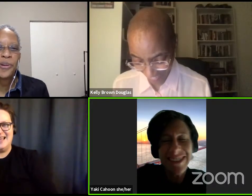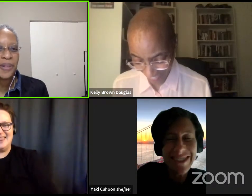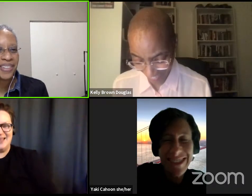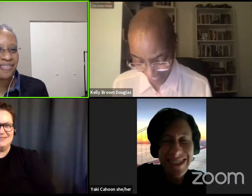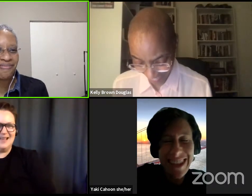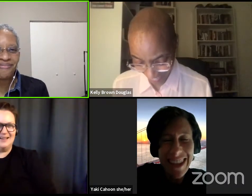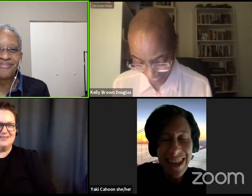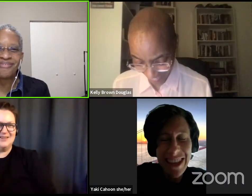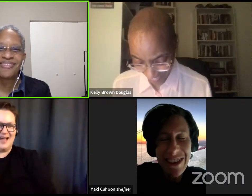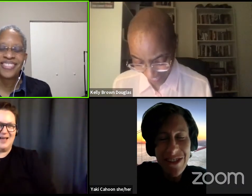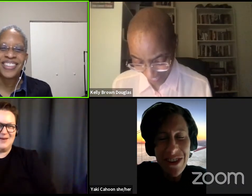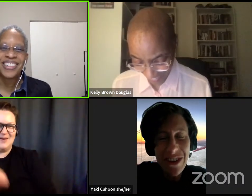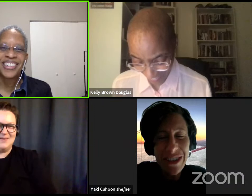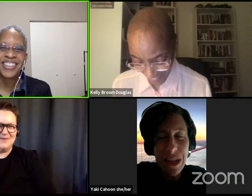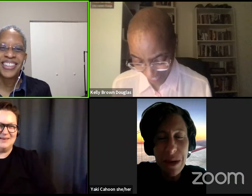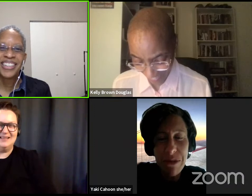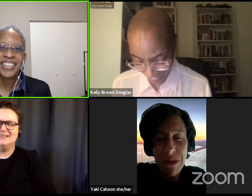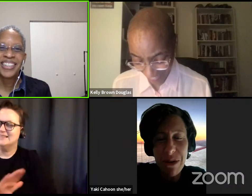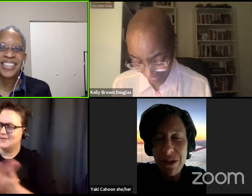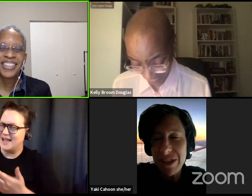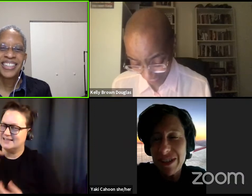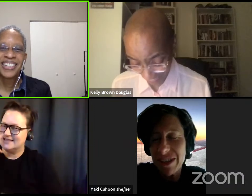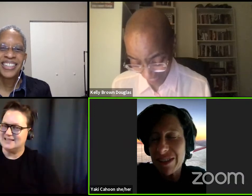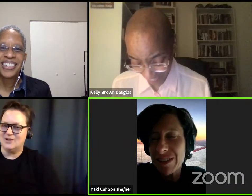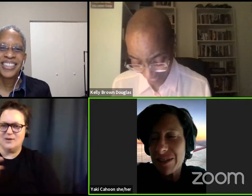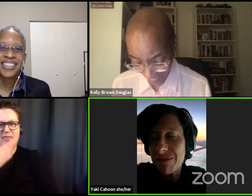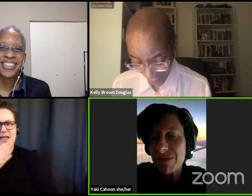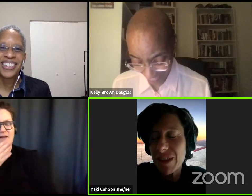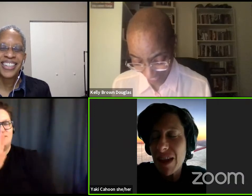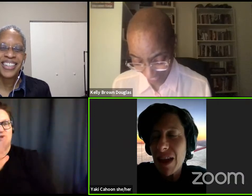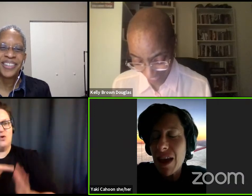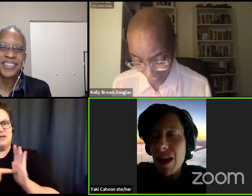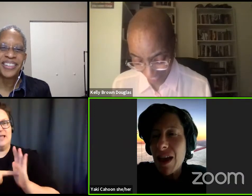see you. Thank you for your example through all these years.